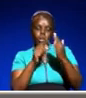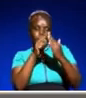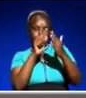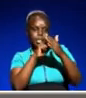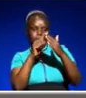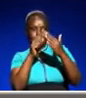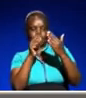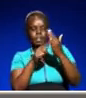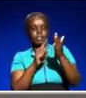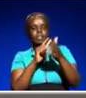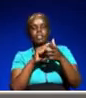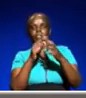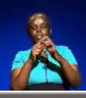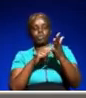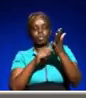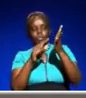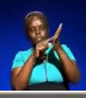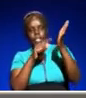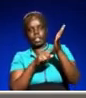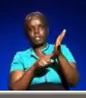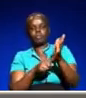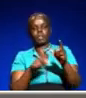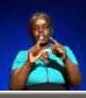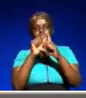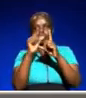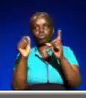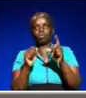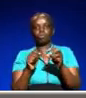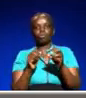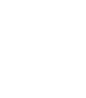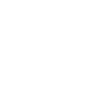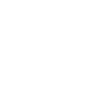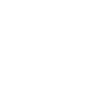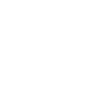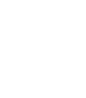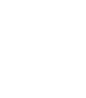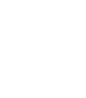divided by the total number of the data points.